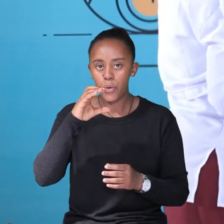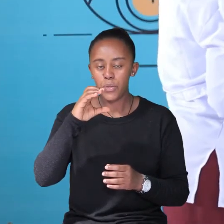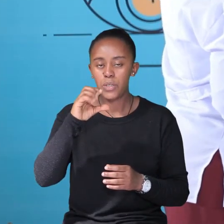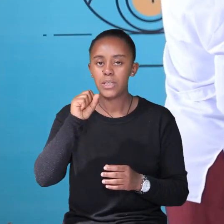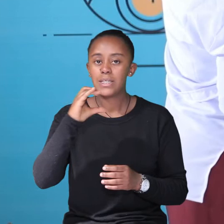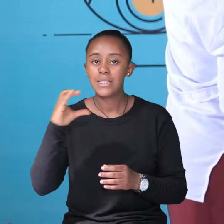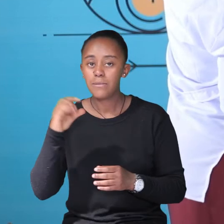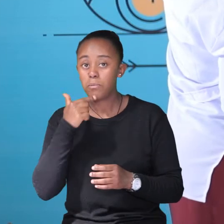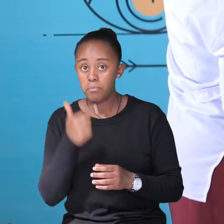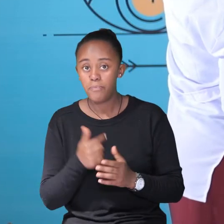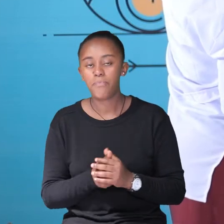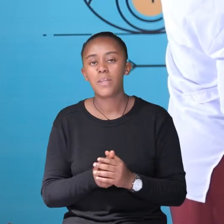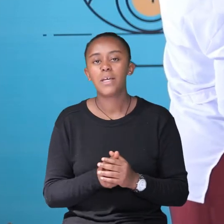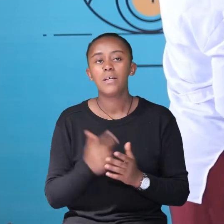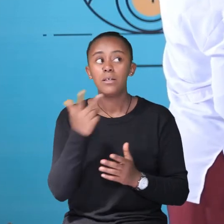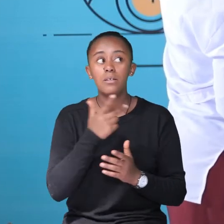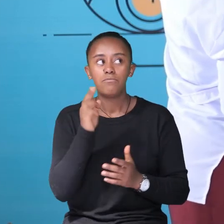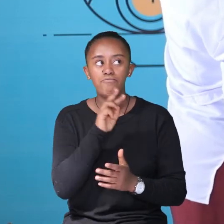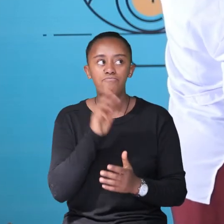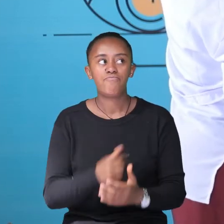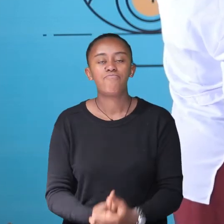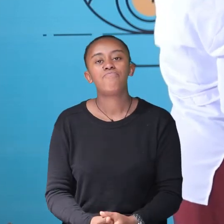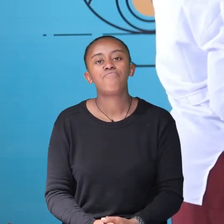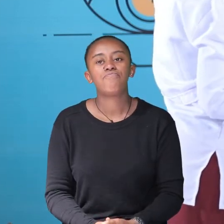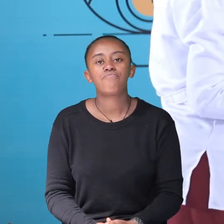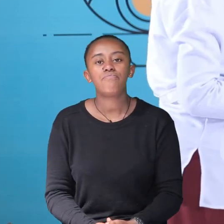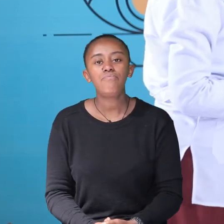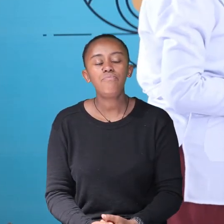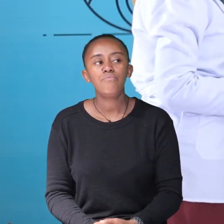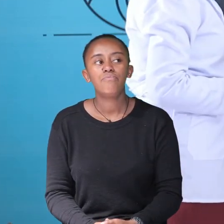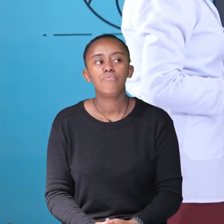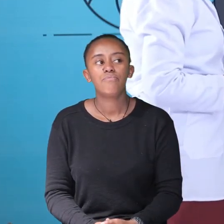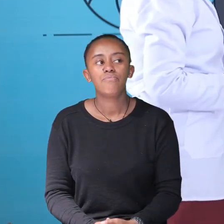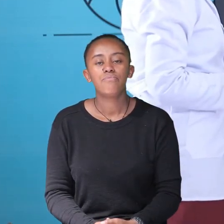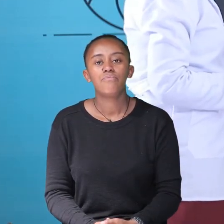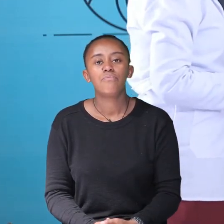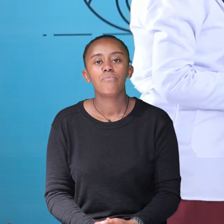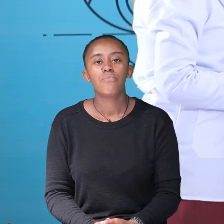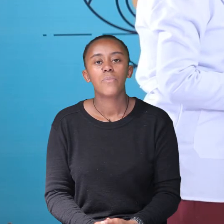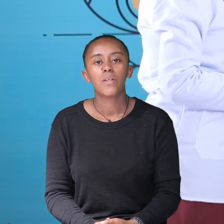cells. These three organelles are involved.